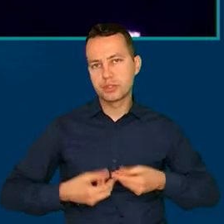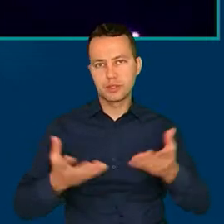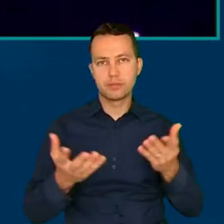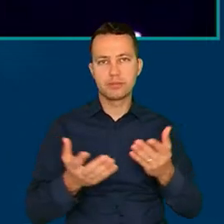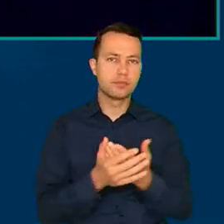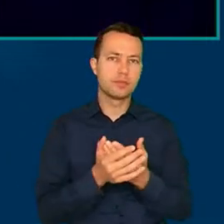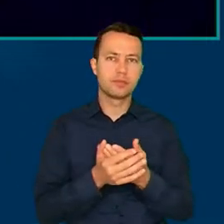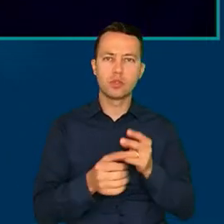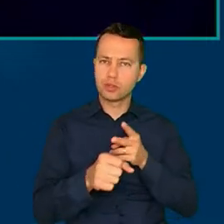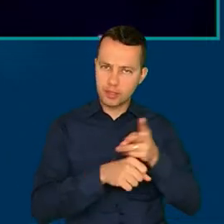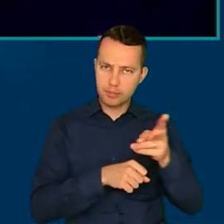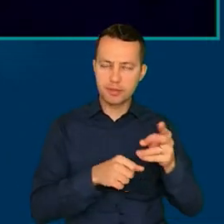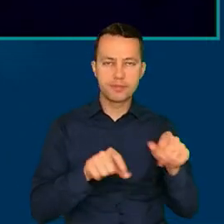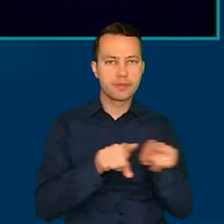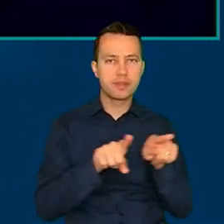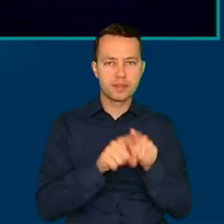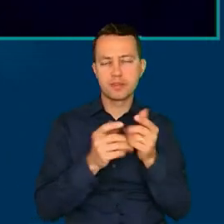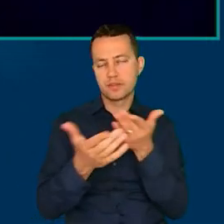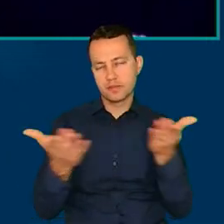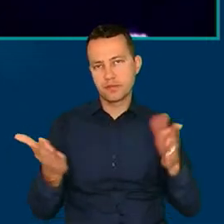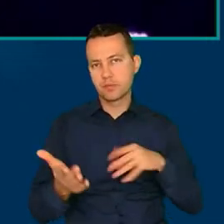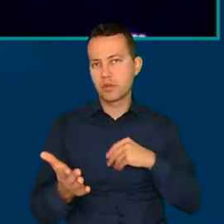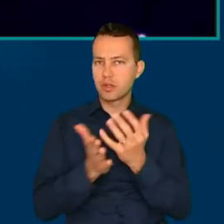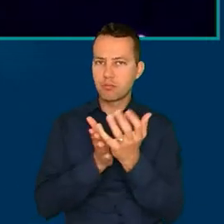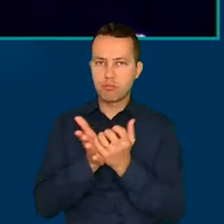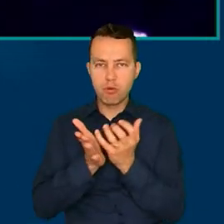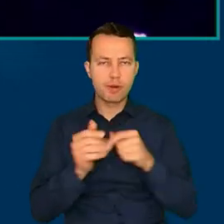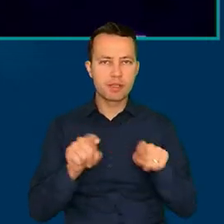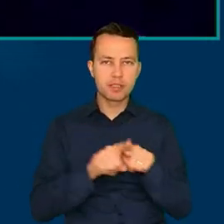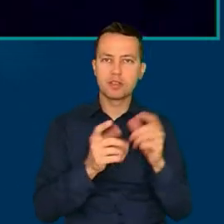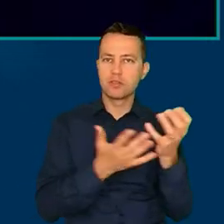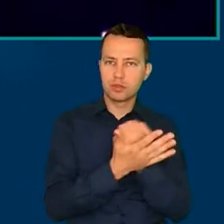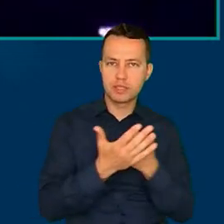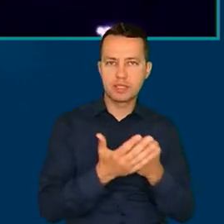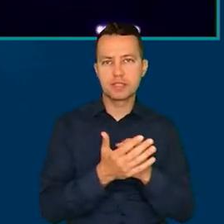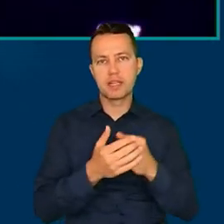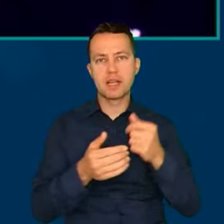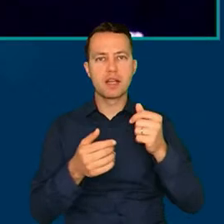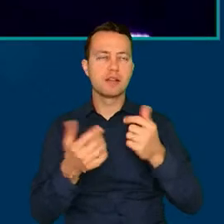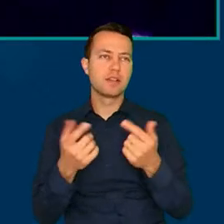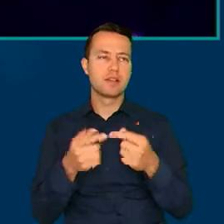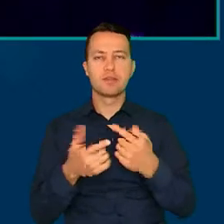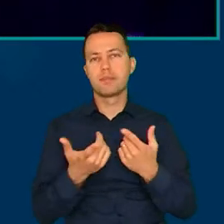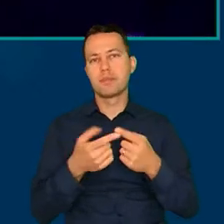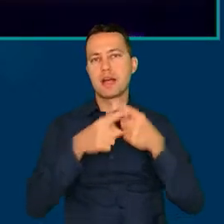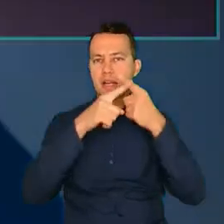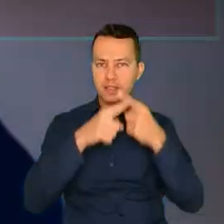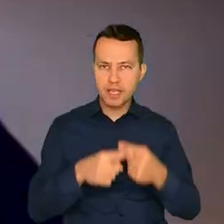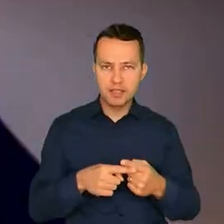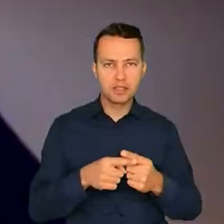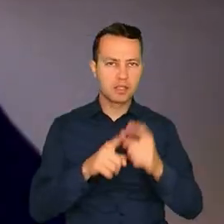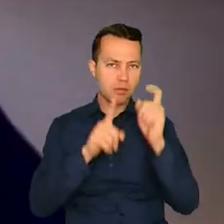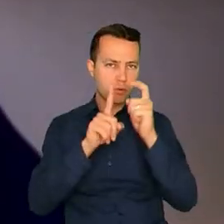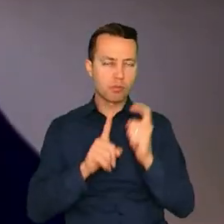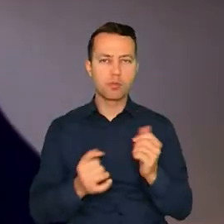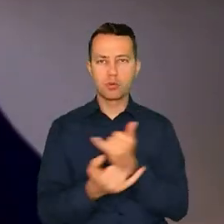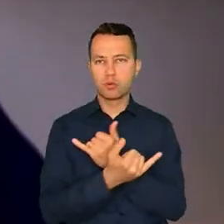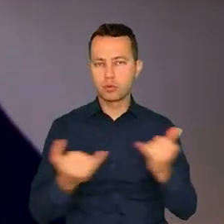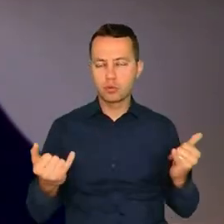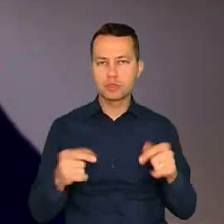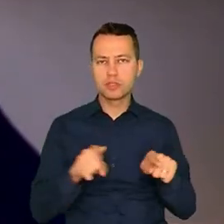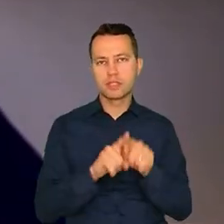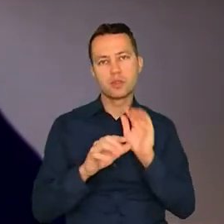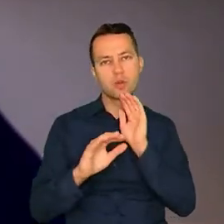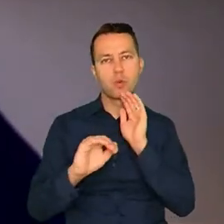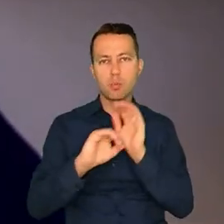a format that can be edited for you to download and use. This can be surveys, this can be contractual